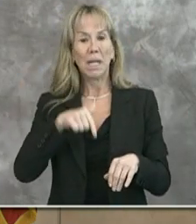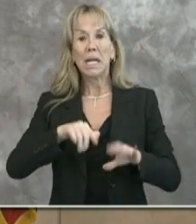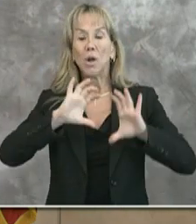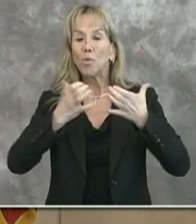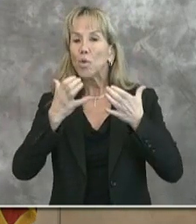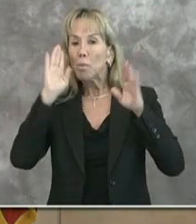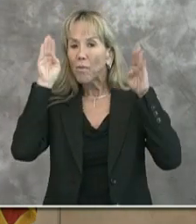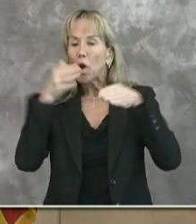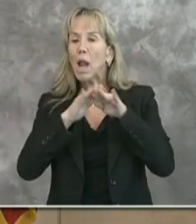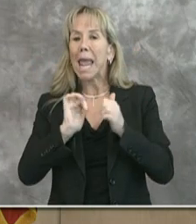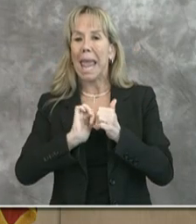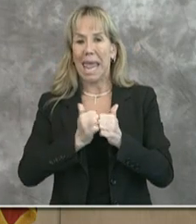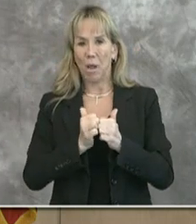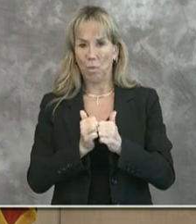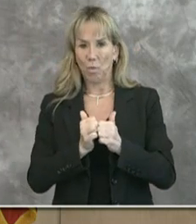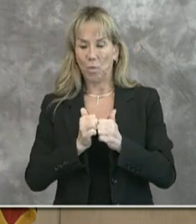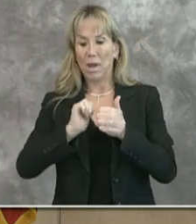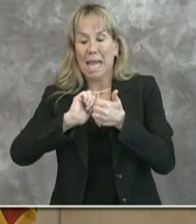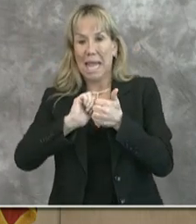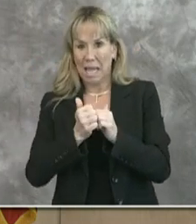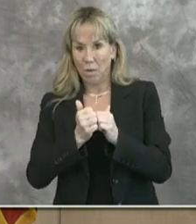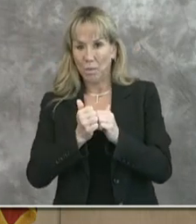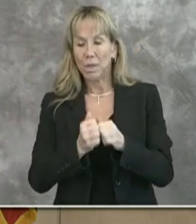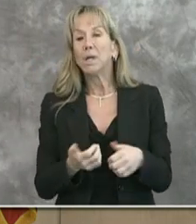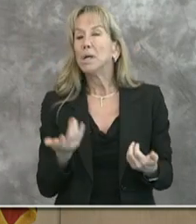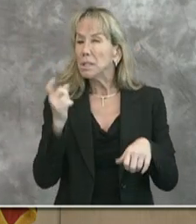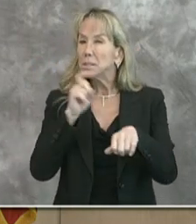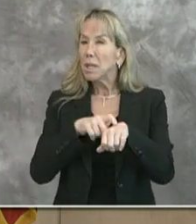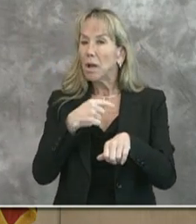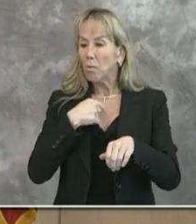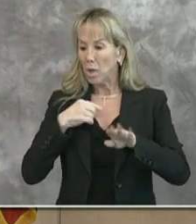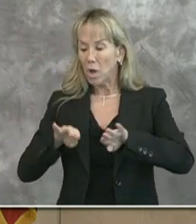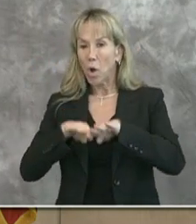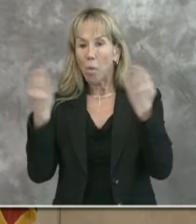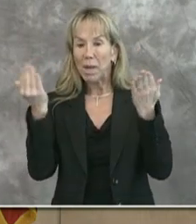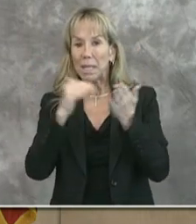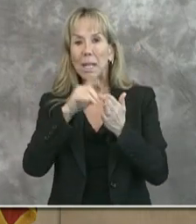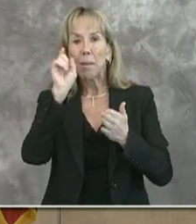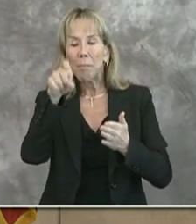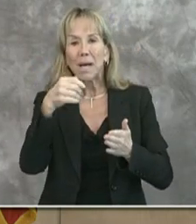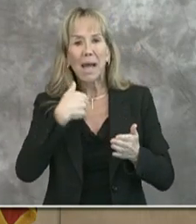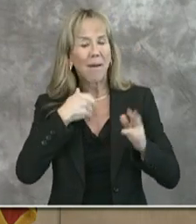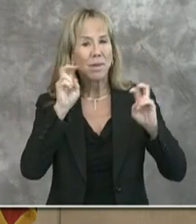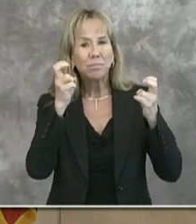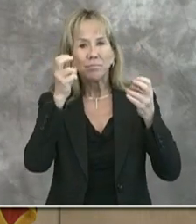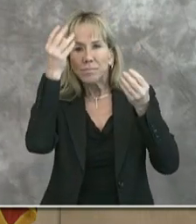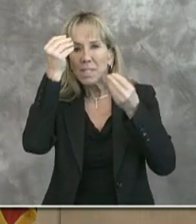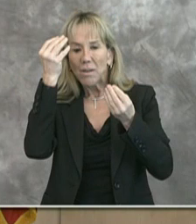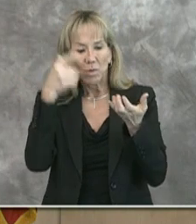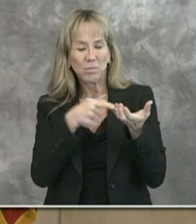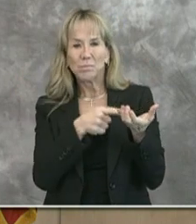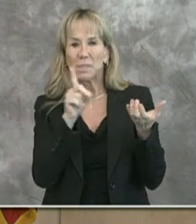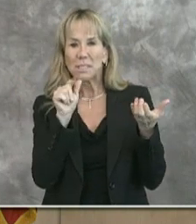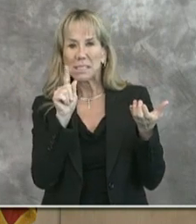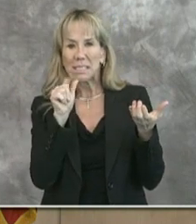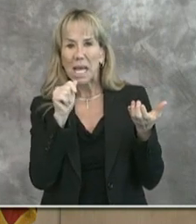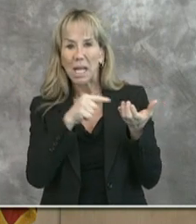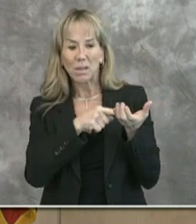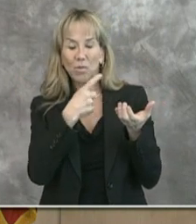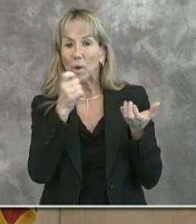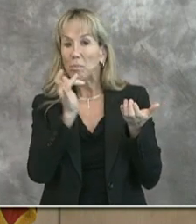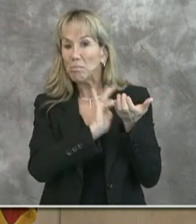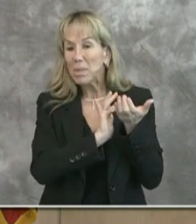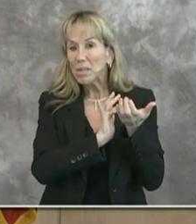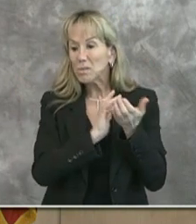are struggling, but when we reopen, we must be guided by medical data and by the advice of our county public